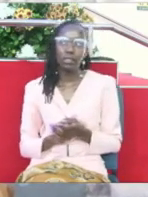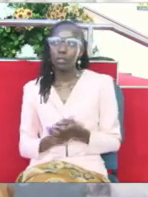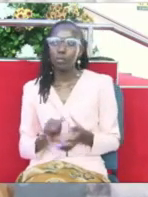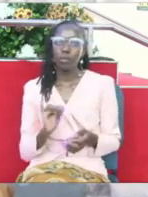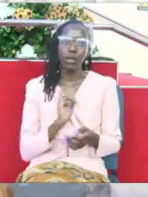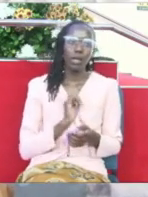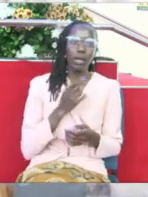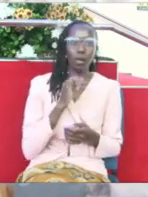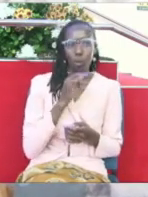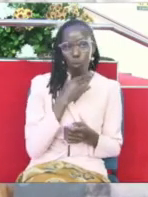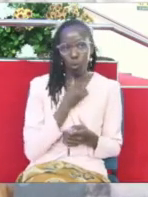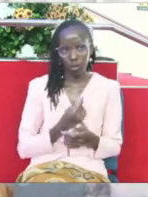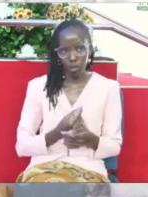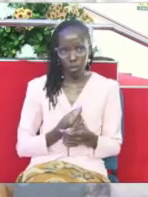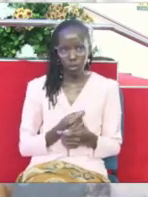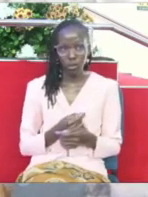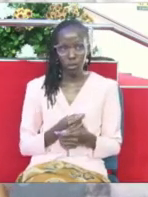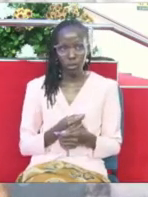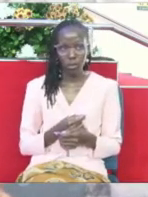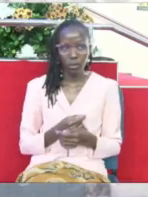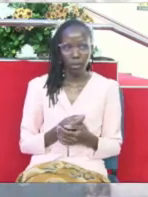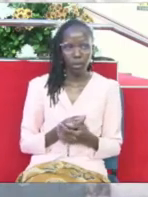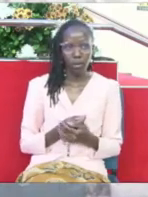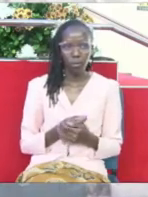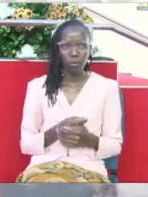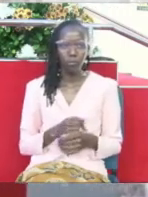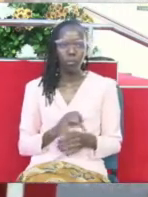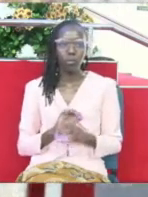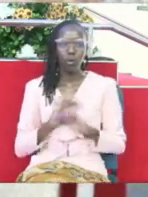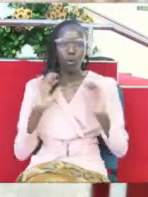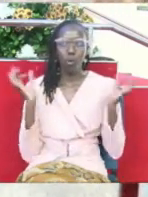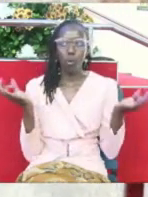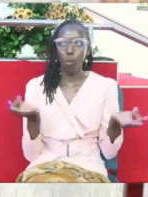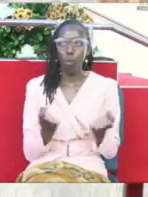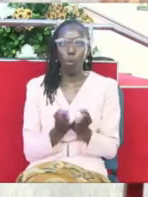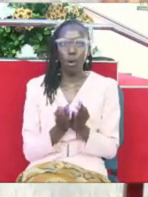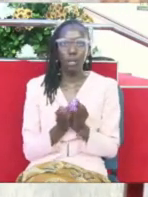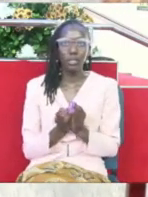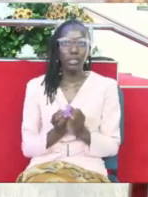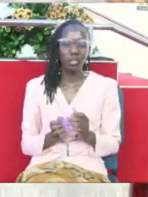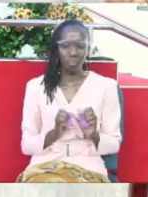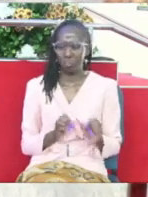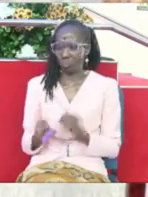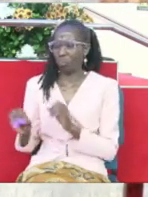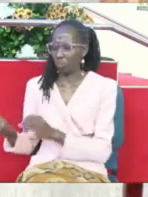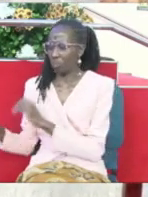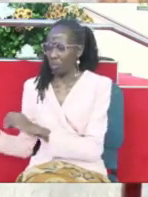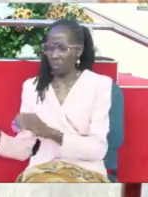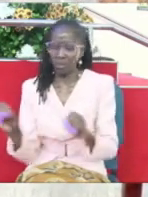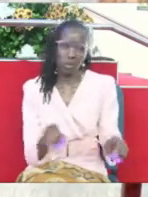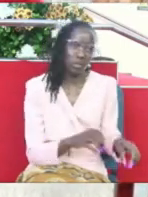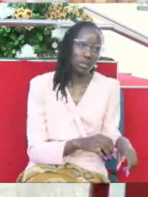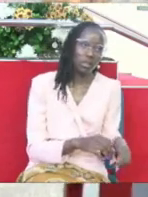ambapo unatengeneza nafasi ya watu wawili. The world is busy but we need room for two. Dunia hii ina shughuli nyingi lakini tunahitaji